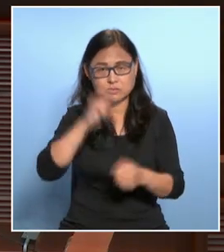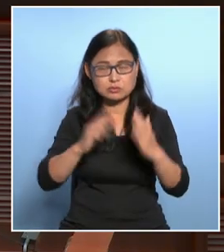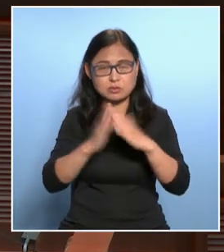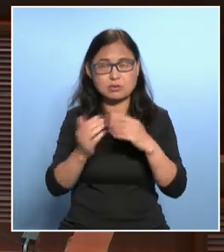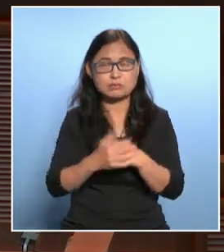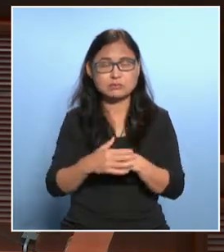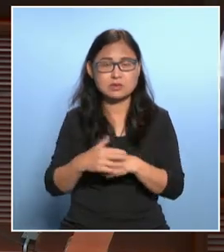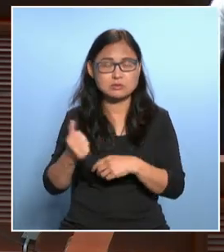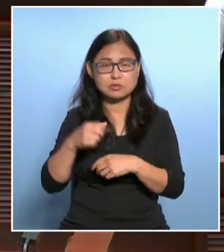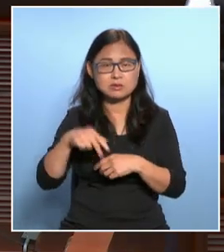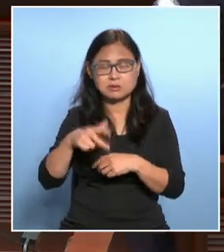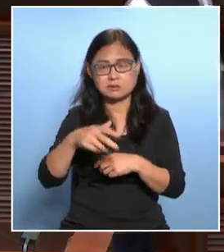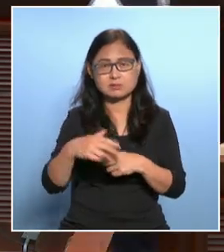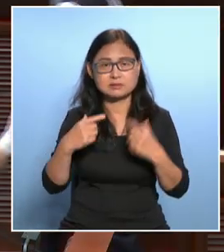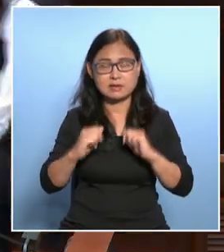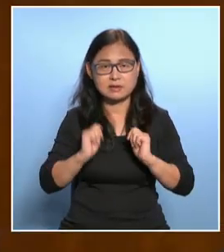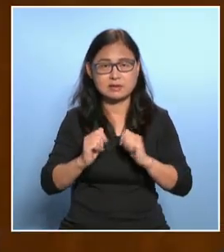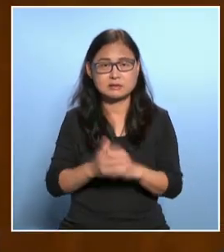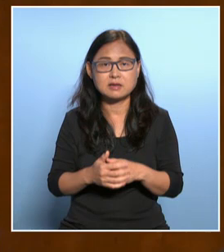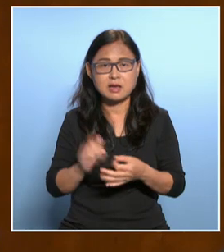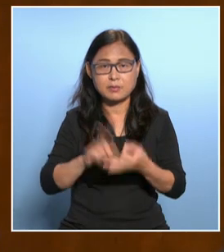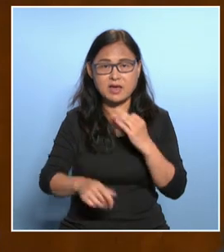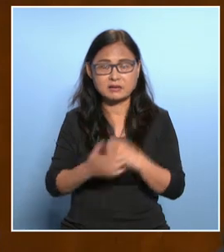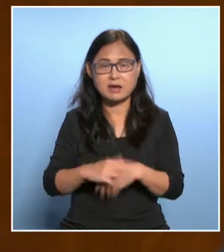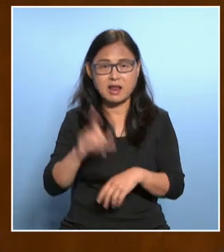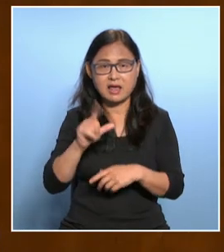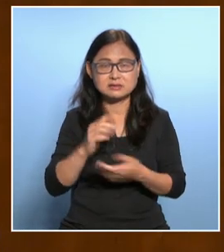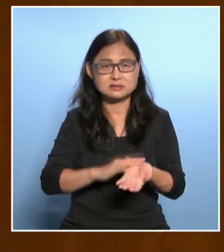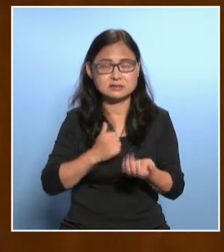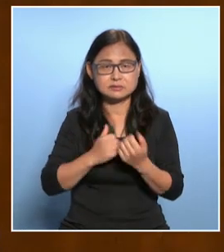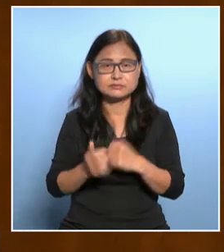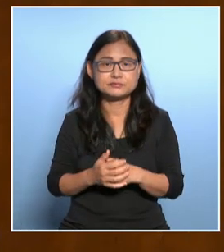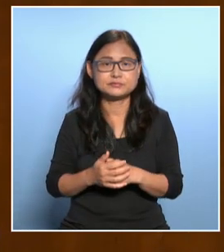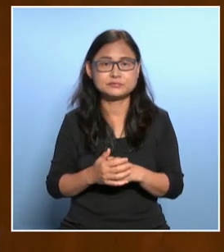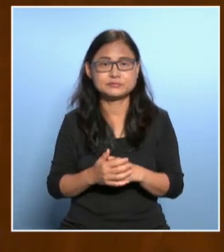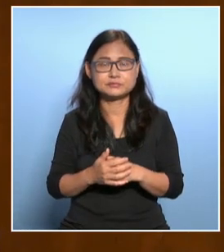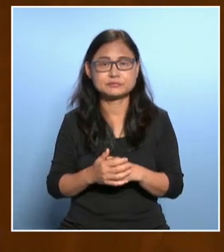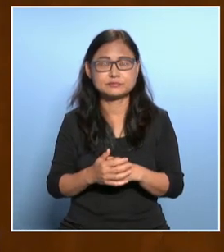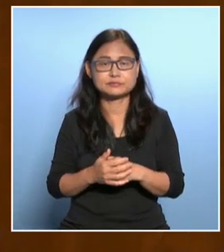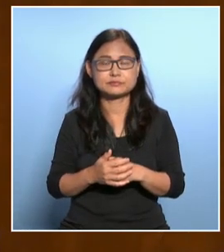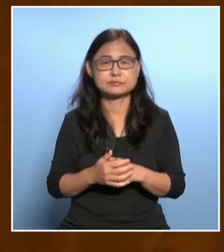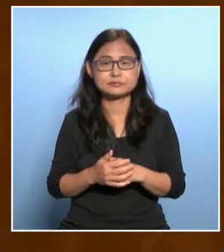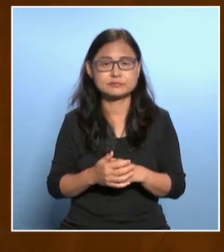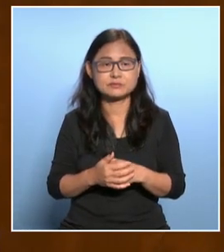Health, and Dr. Jeffrey Lai, Chief Manager of the Hospital Authority.